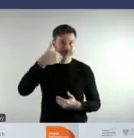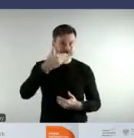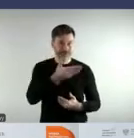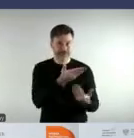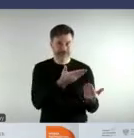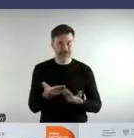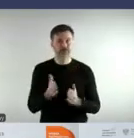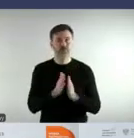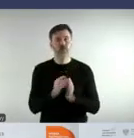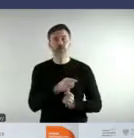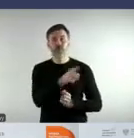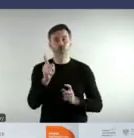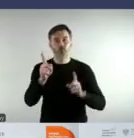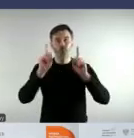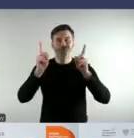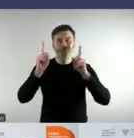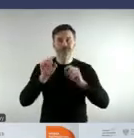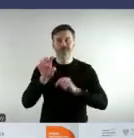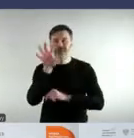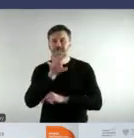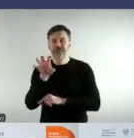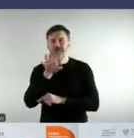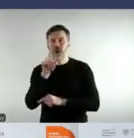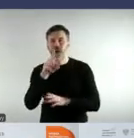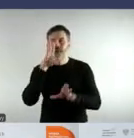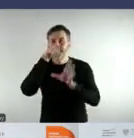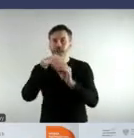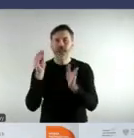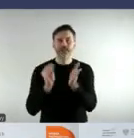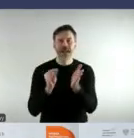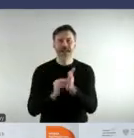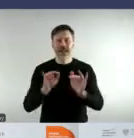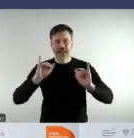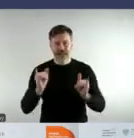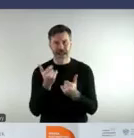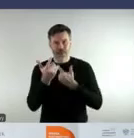want to pass the floor to you because I believe this practical